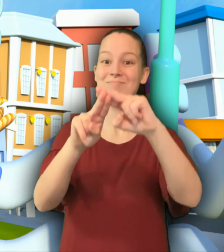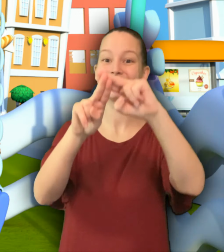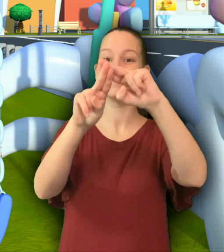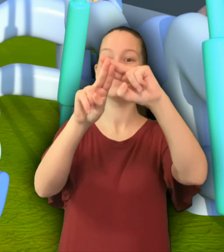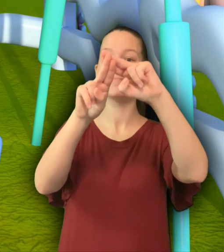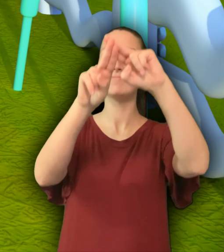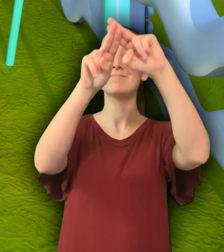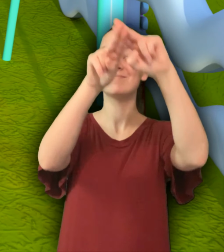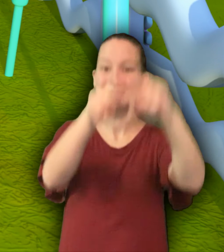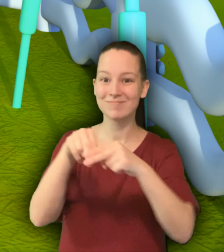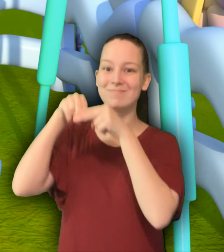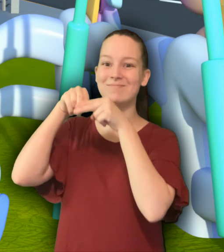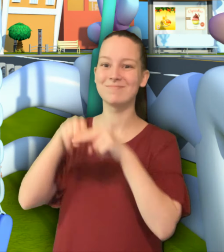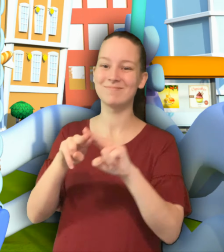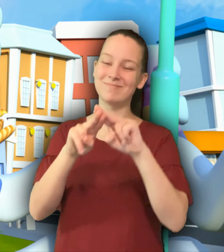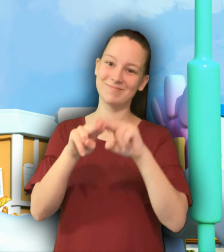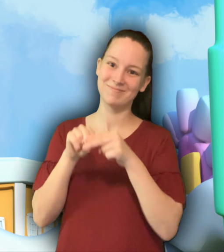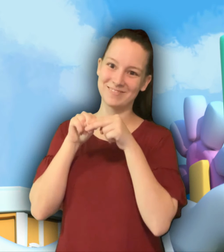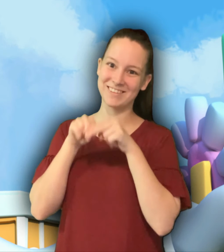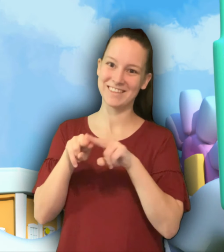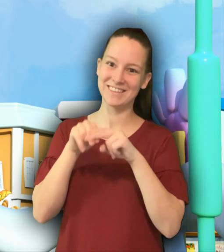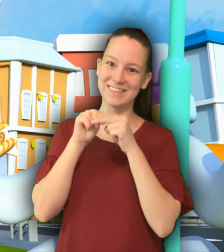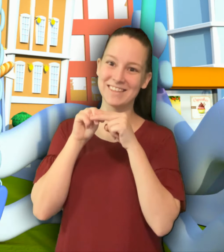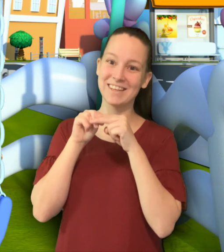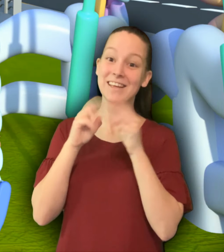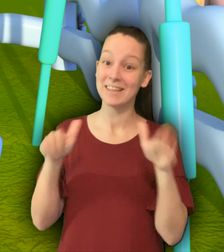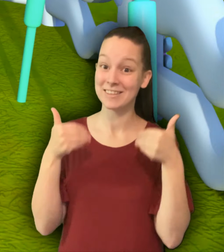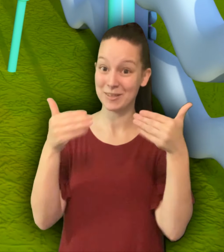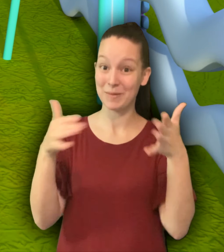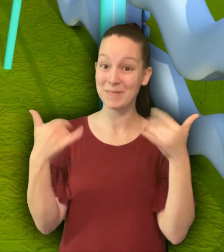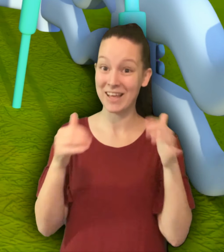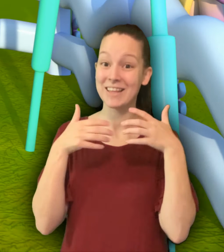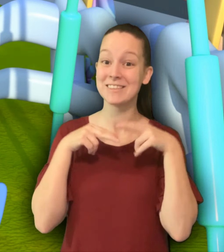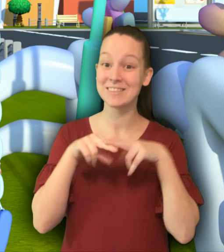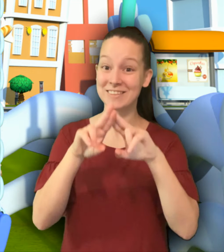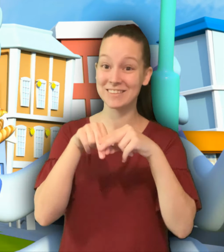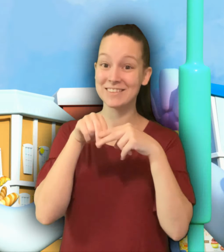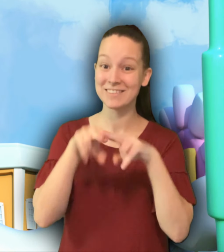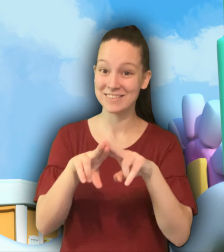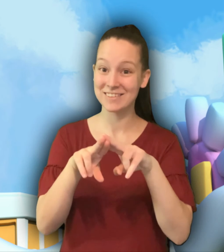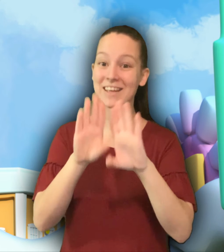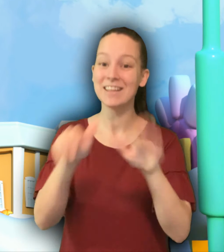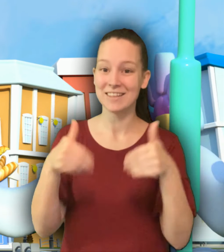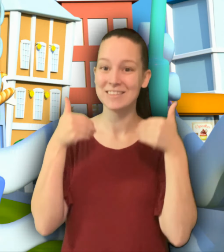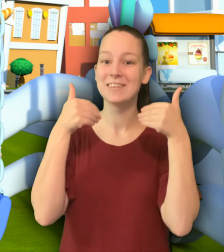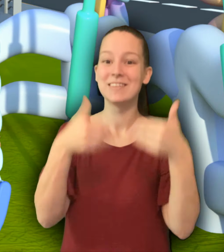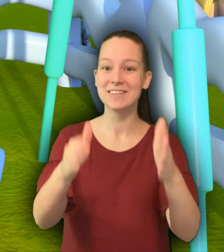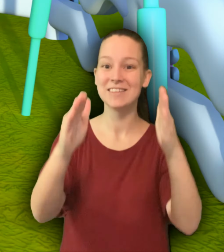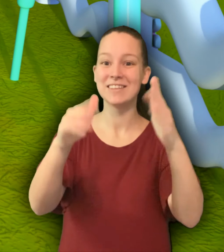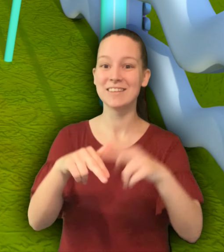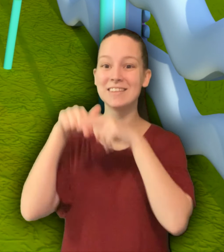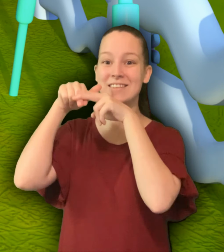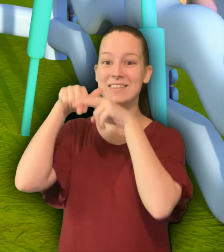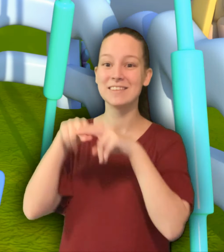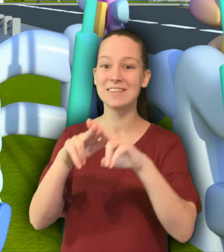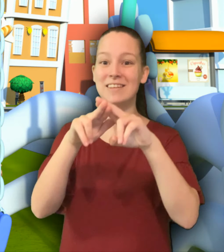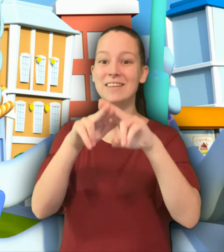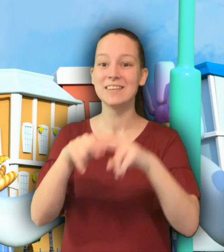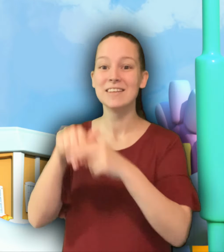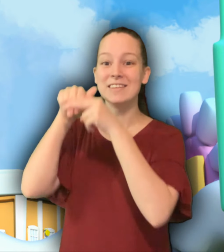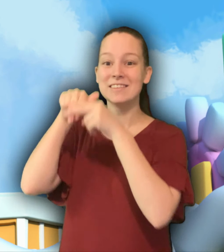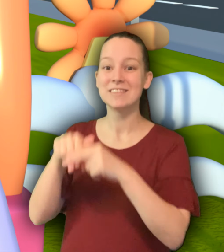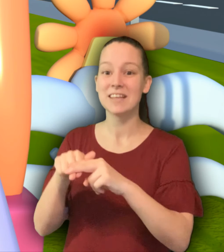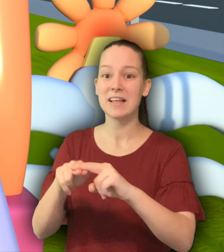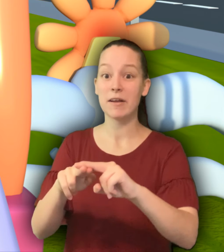yourself up, up, up And bring yourself down Let's go play on that swing Let's go down all about